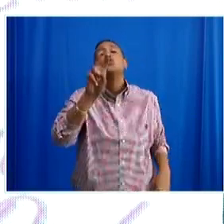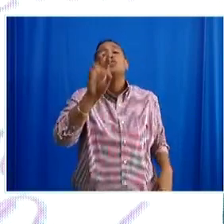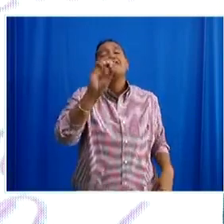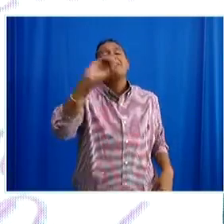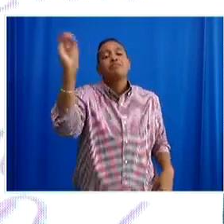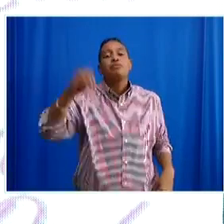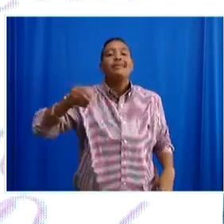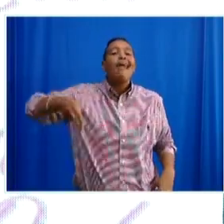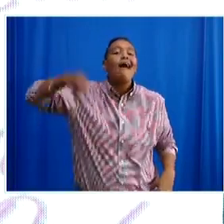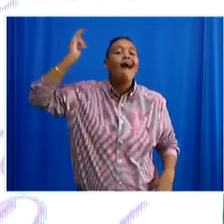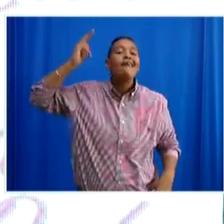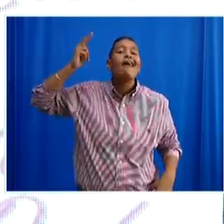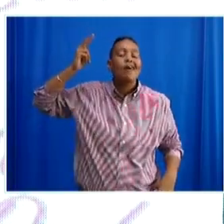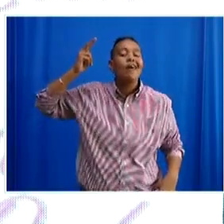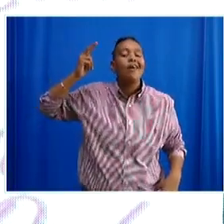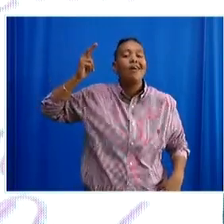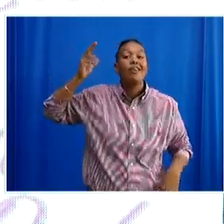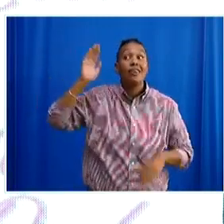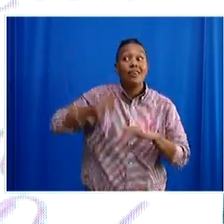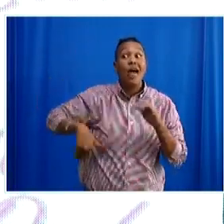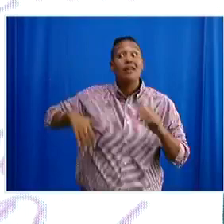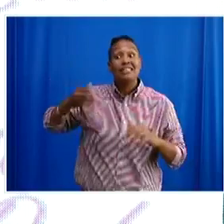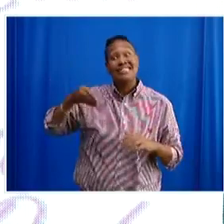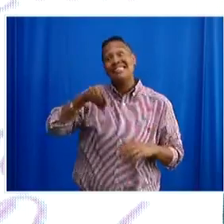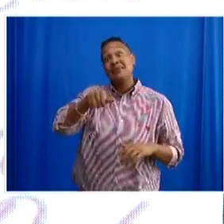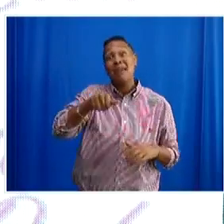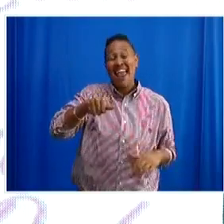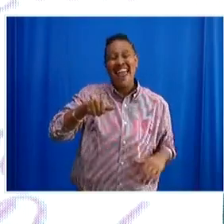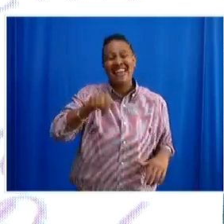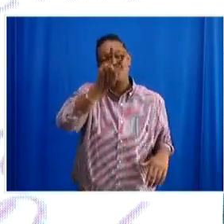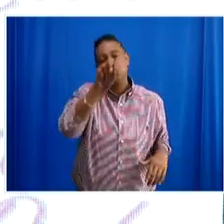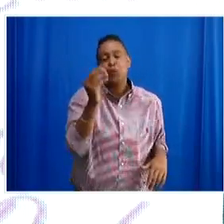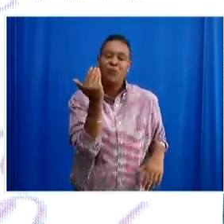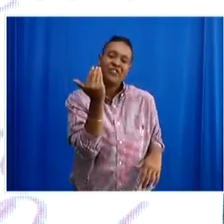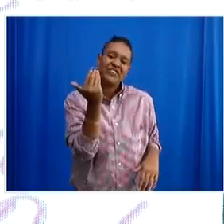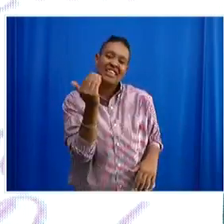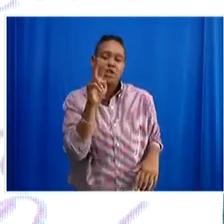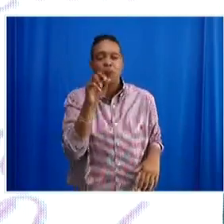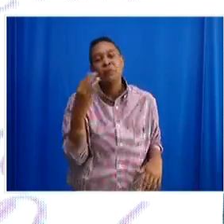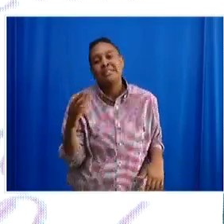250% higher than what was spent in 2015-2016.